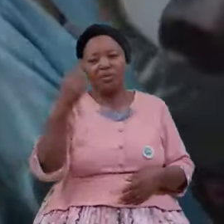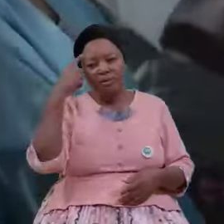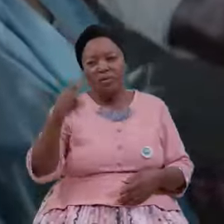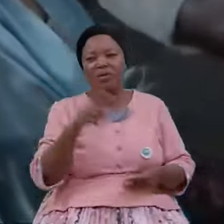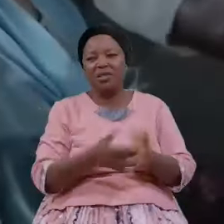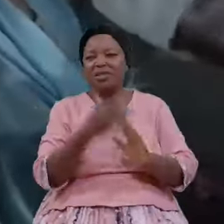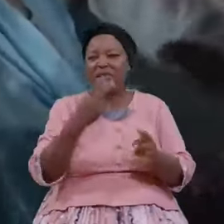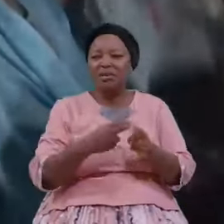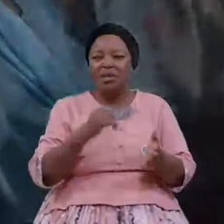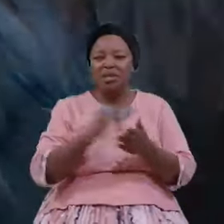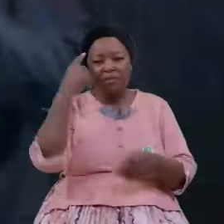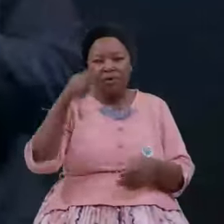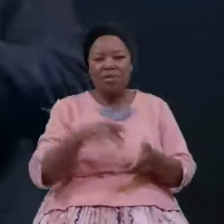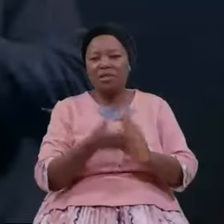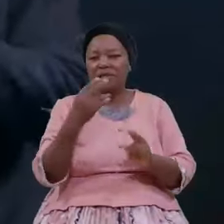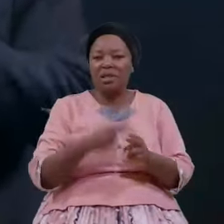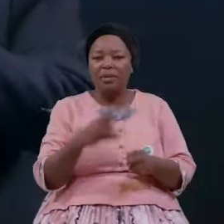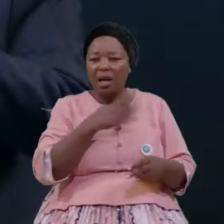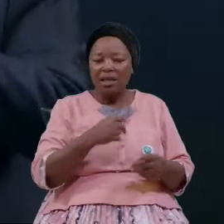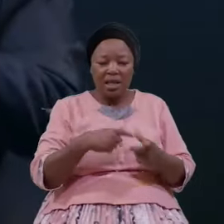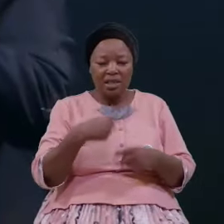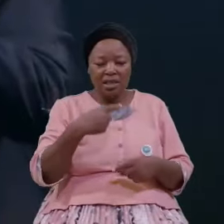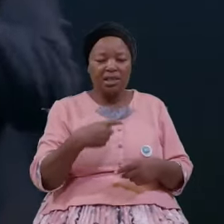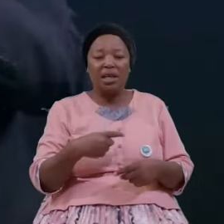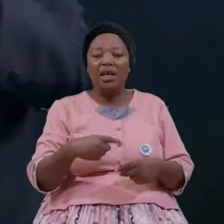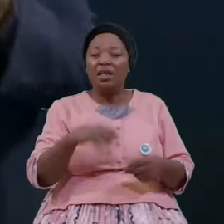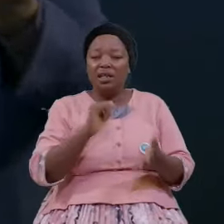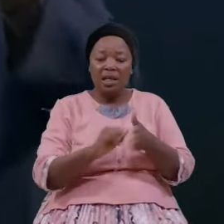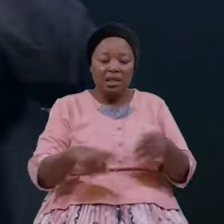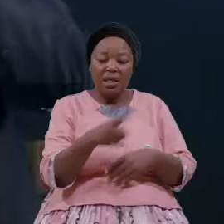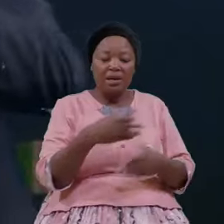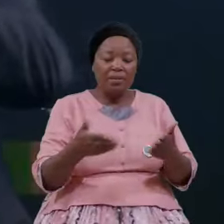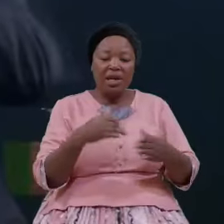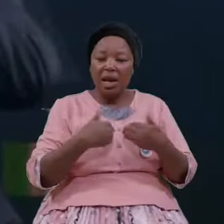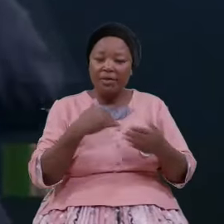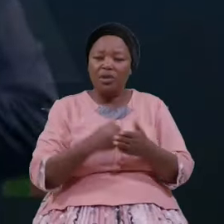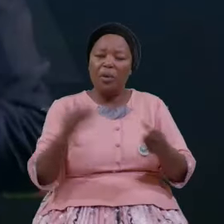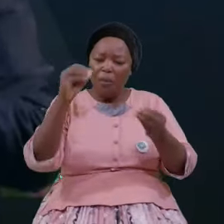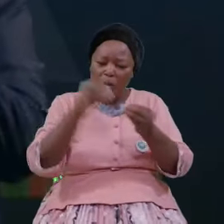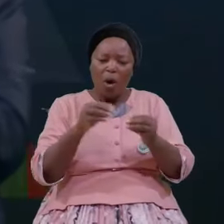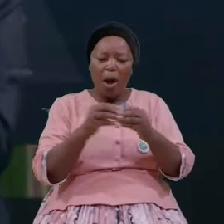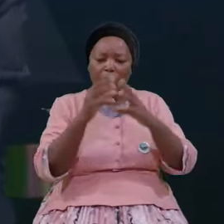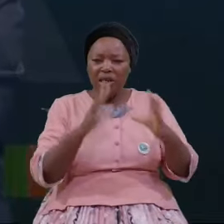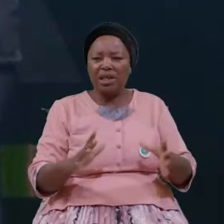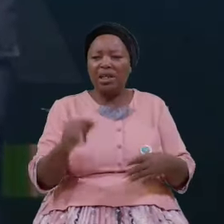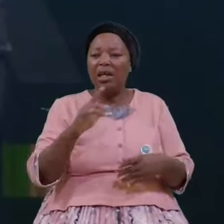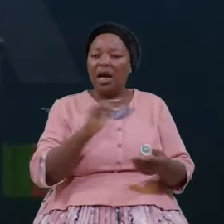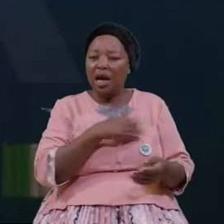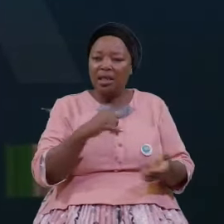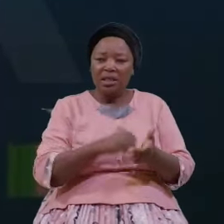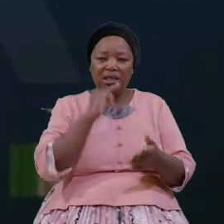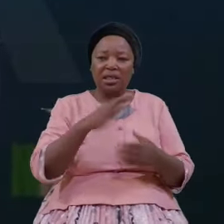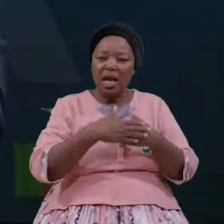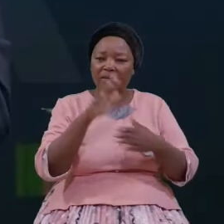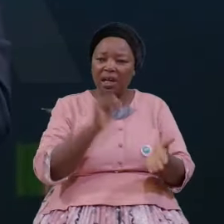says that they might have it more abundantly. It's after that that he said, I'm going to